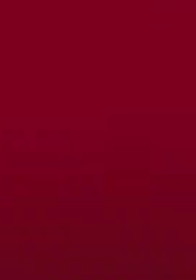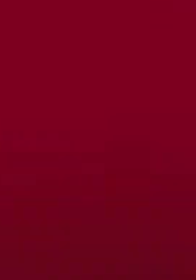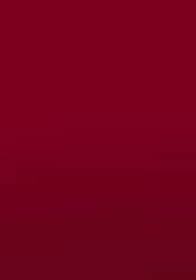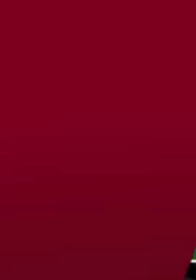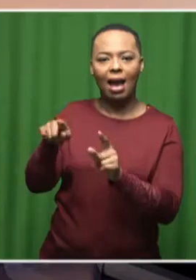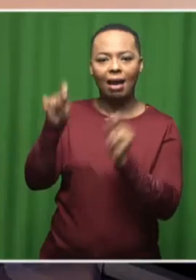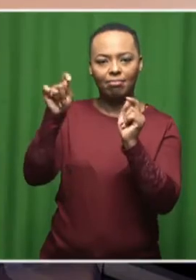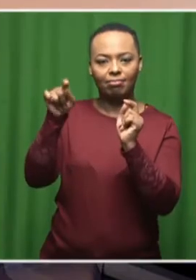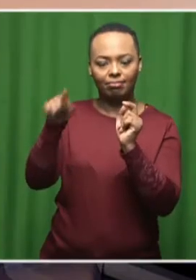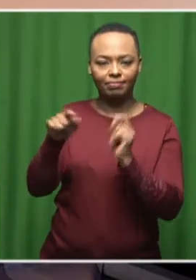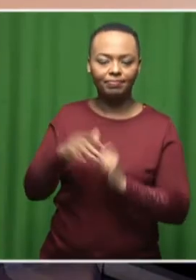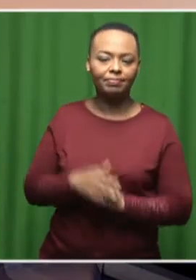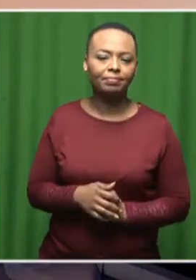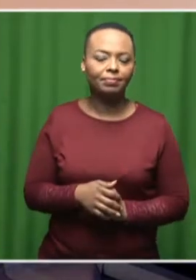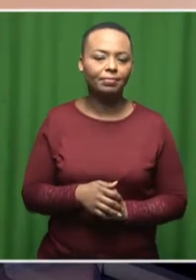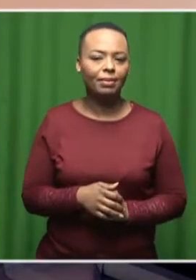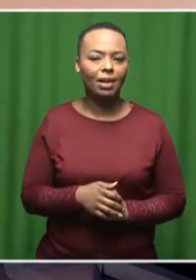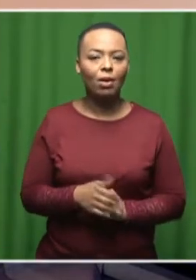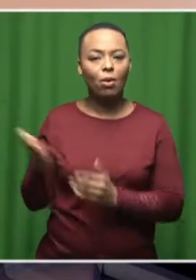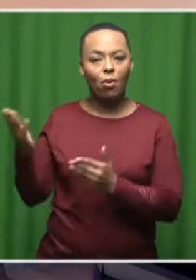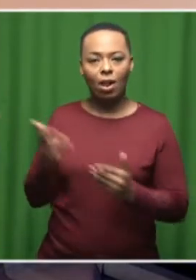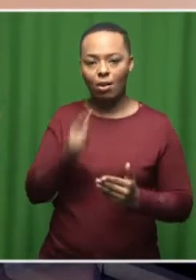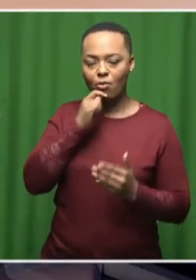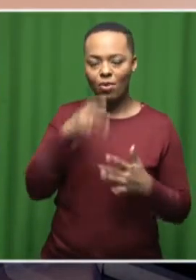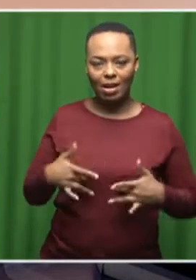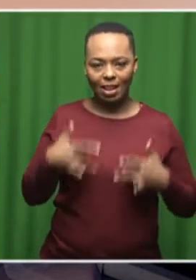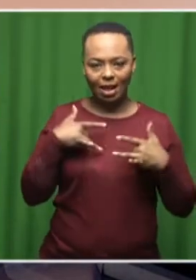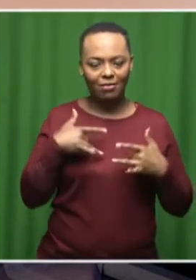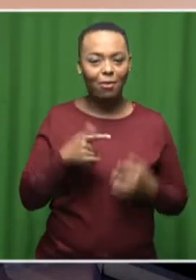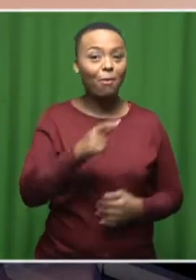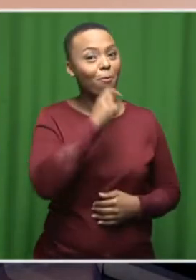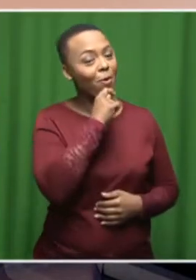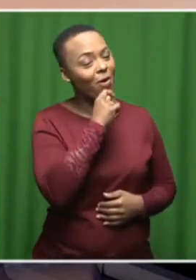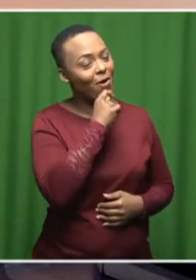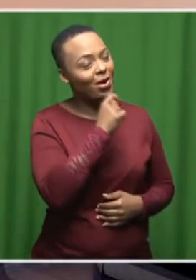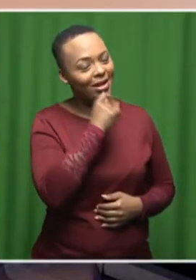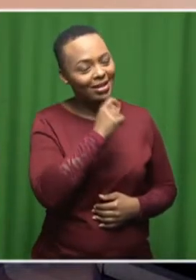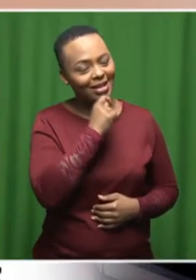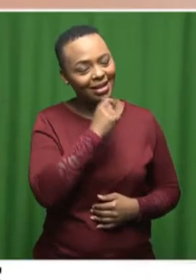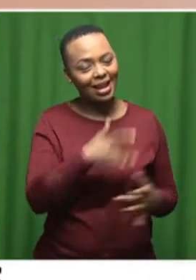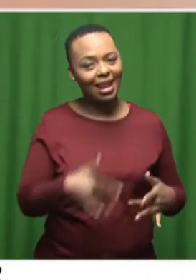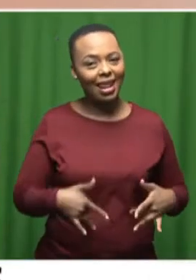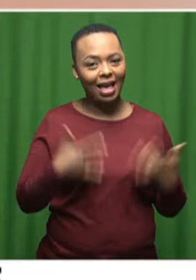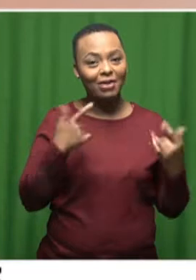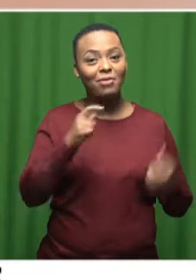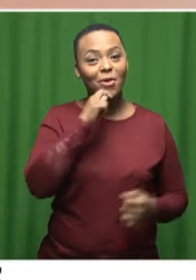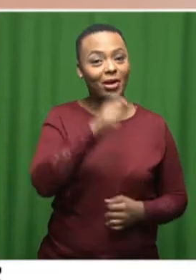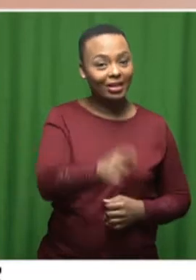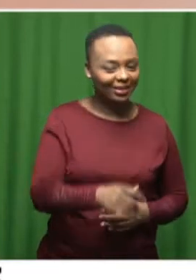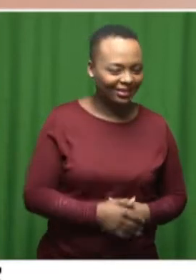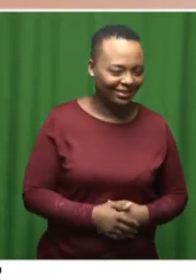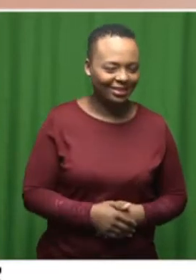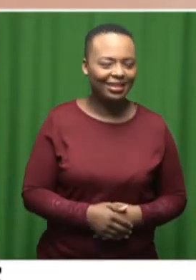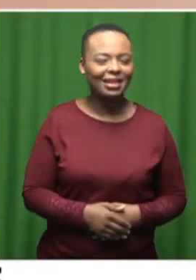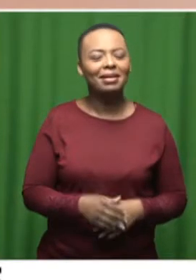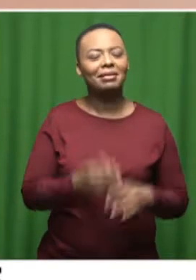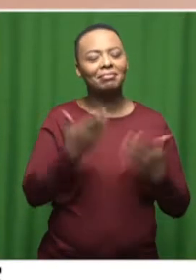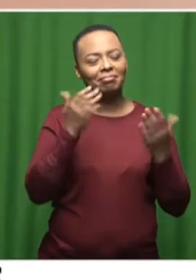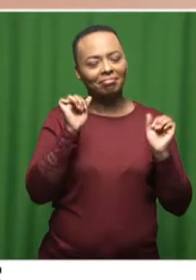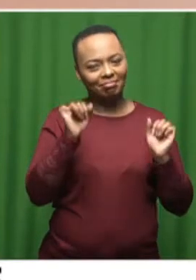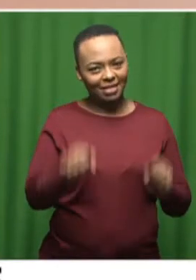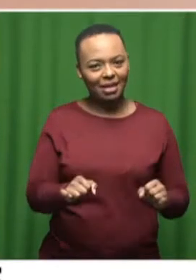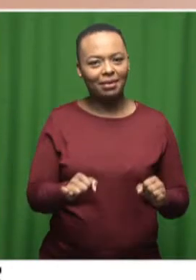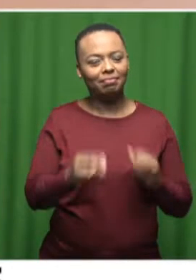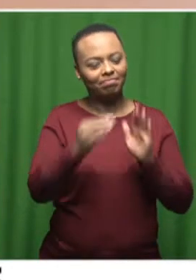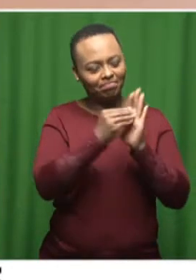welcome to Morning Live. Good morning, Morning Live, for once again highlighting disability, because it needs